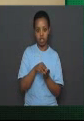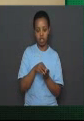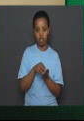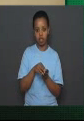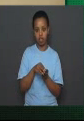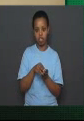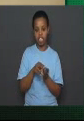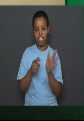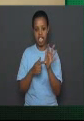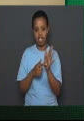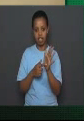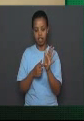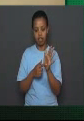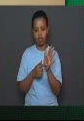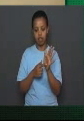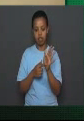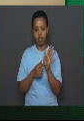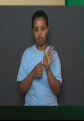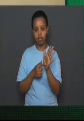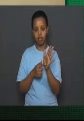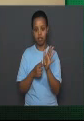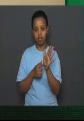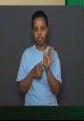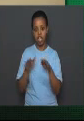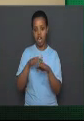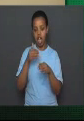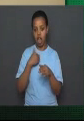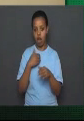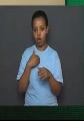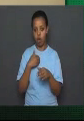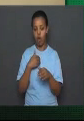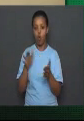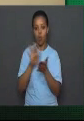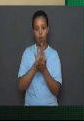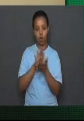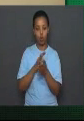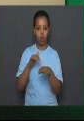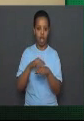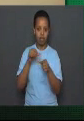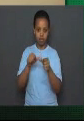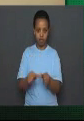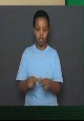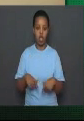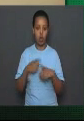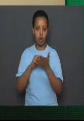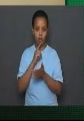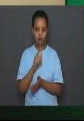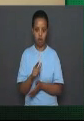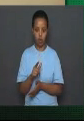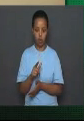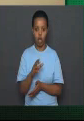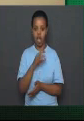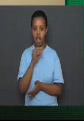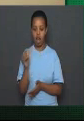of leaf extract is applied to the paper. When the paper is